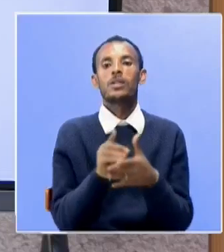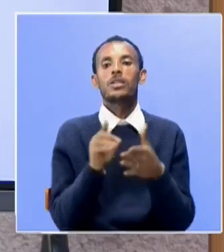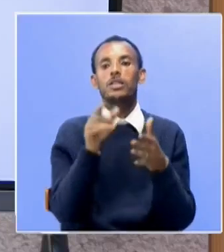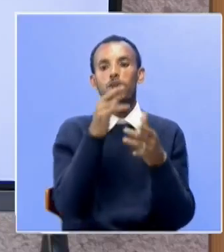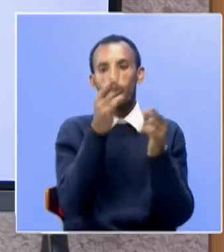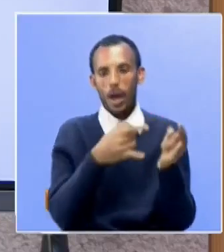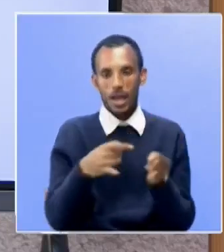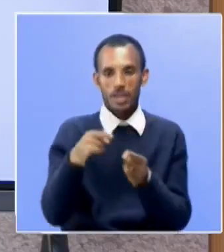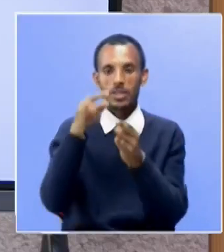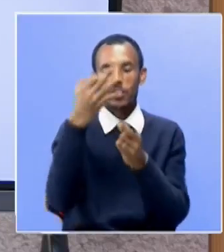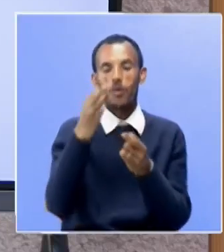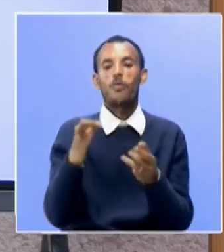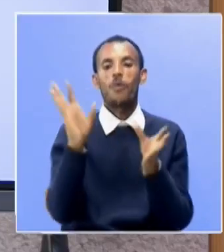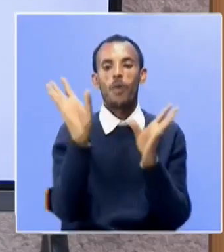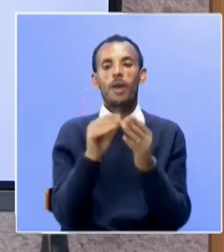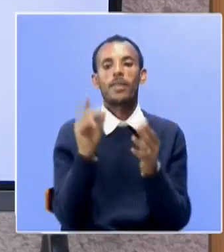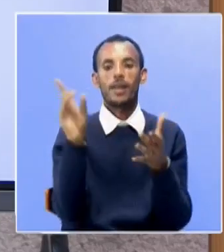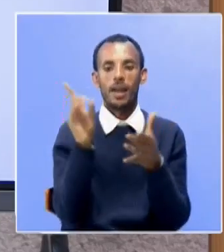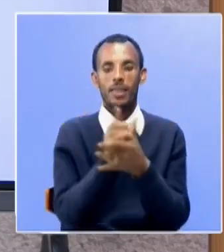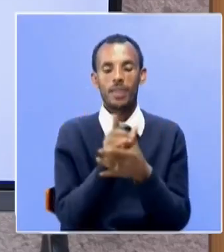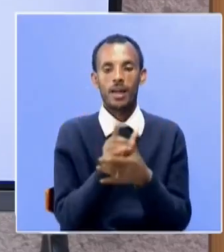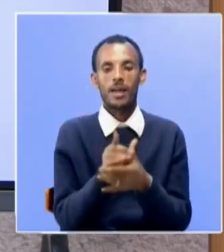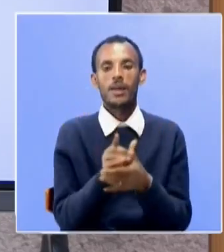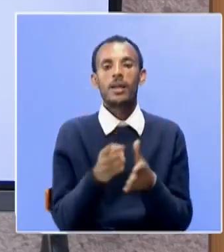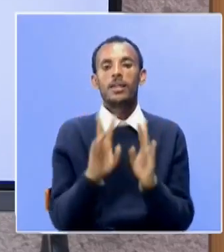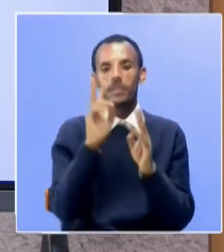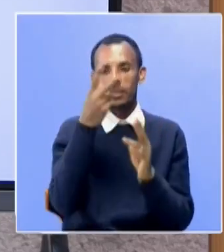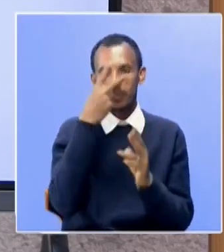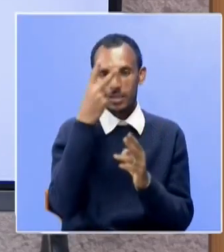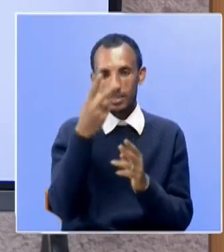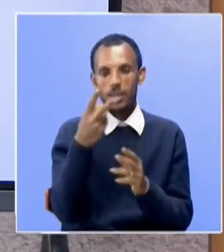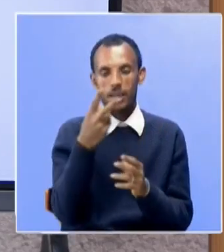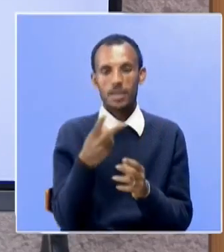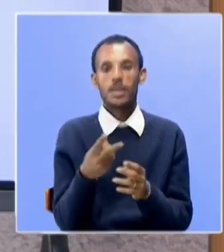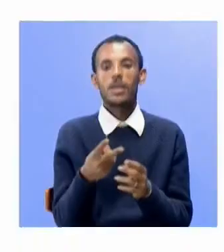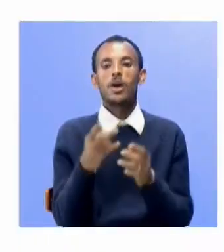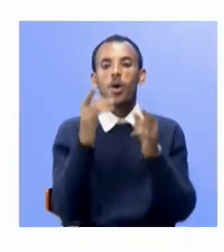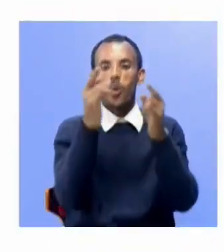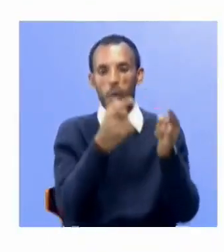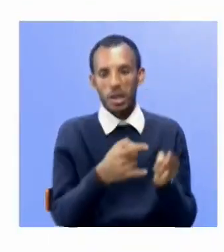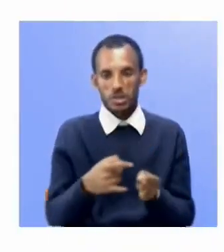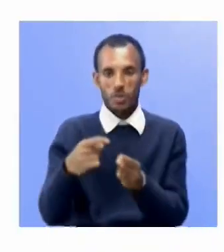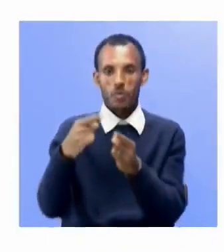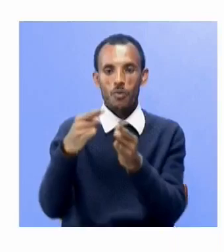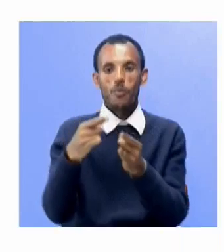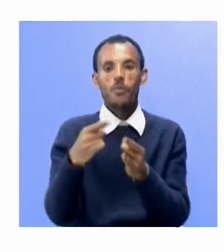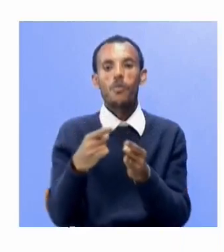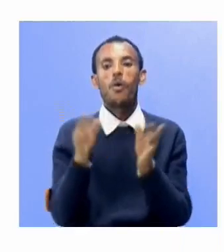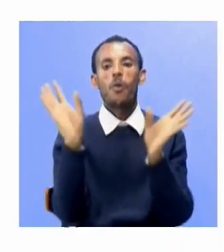of collecting data? Now let's see that. Ways of collecting data.